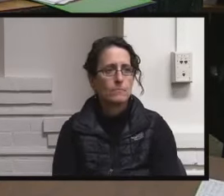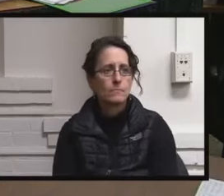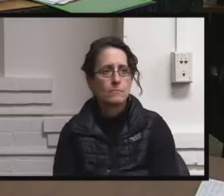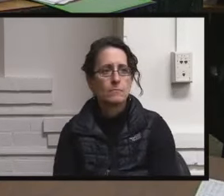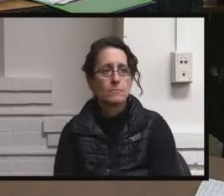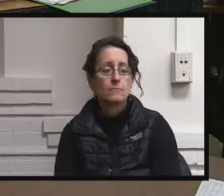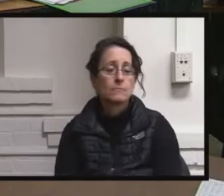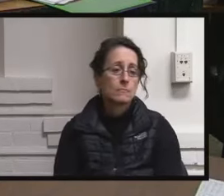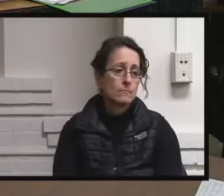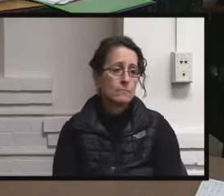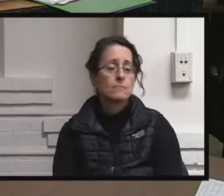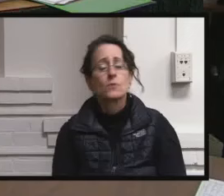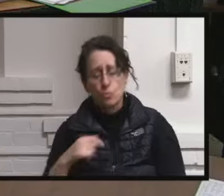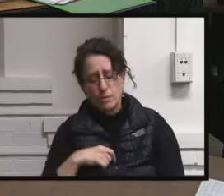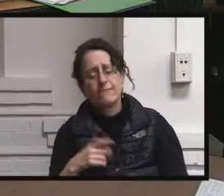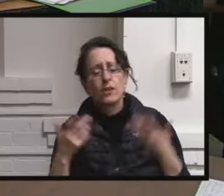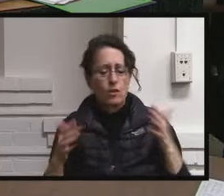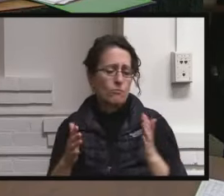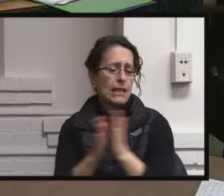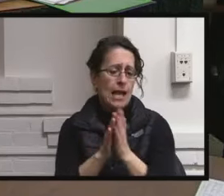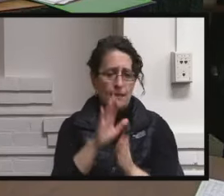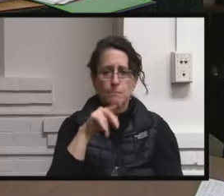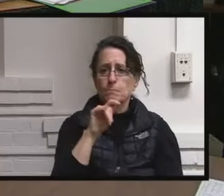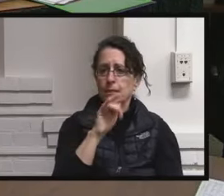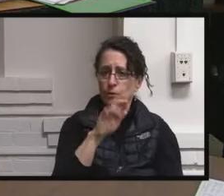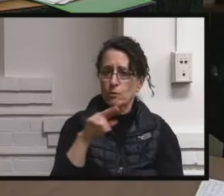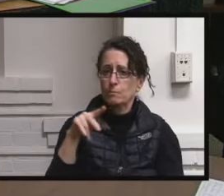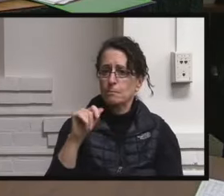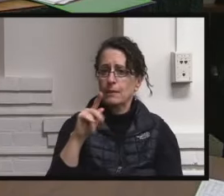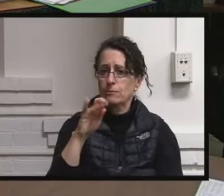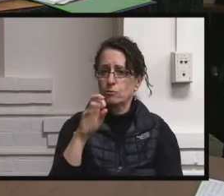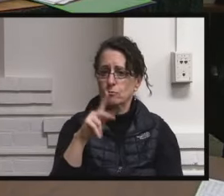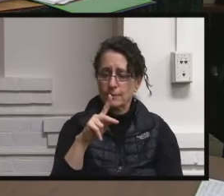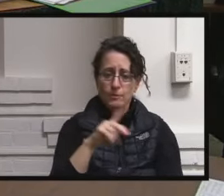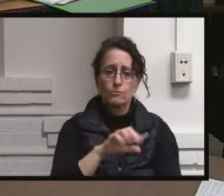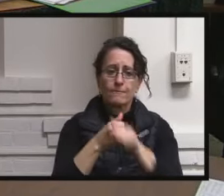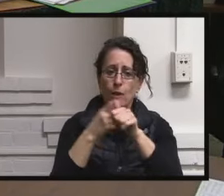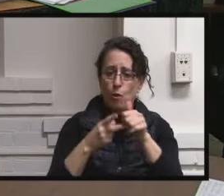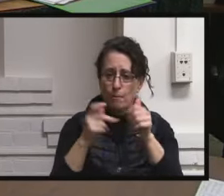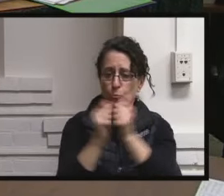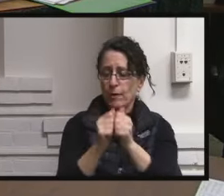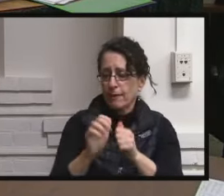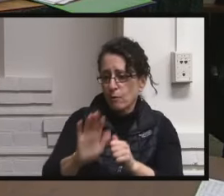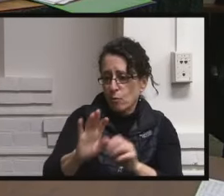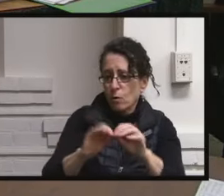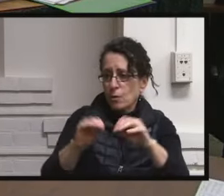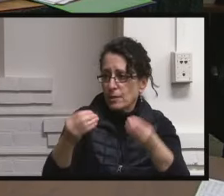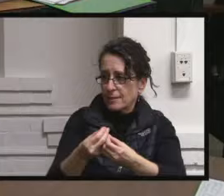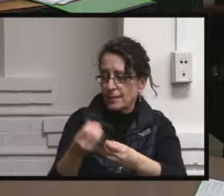we've asked Peter and Patrick to follow up and to answer those questions, to get that data and to provide it to us.